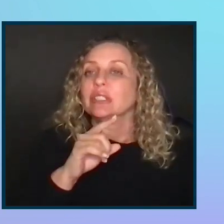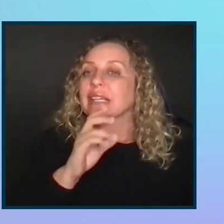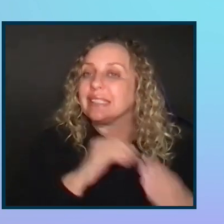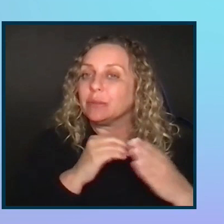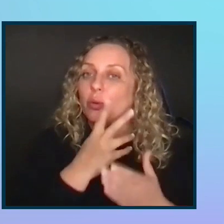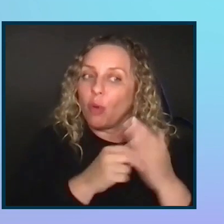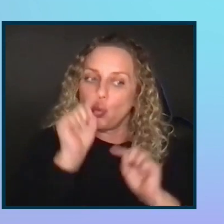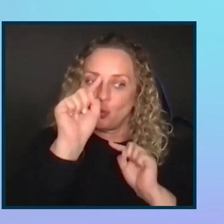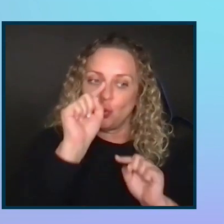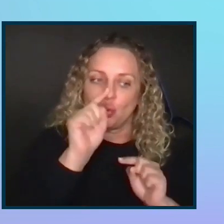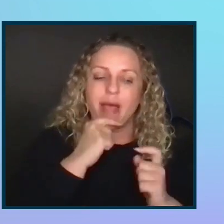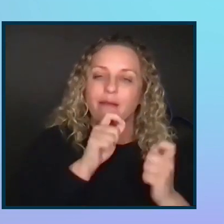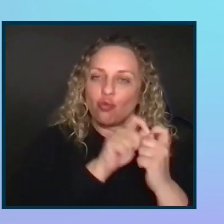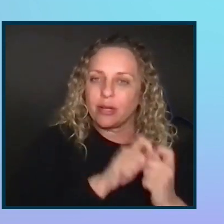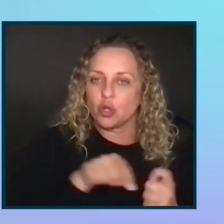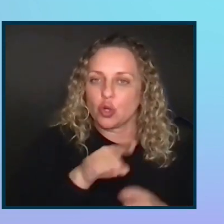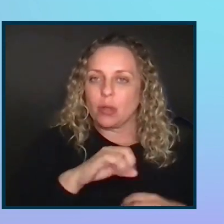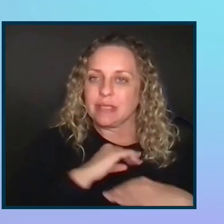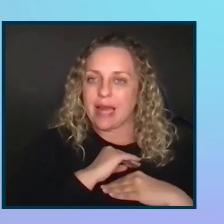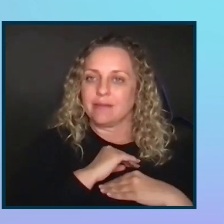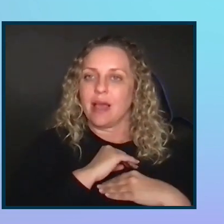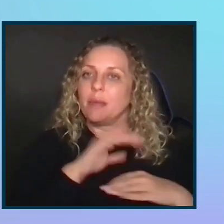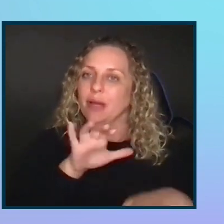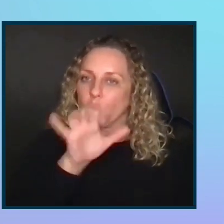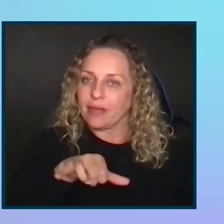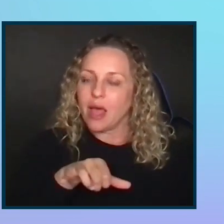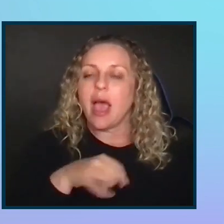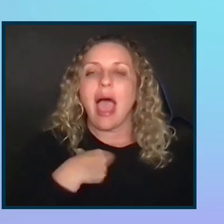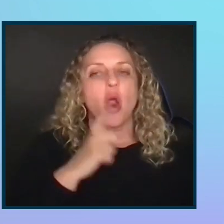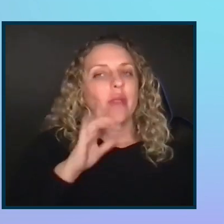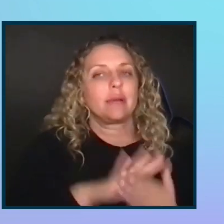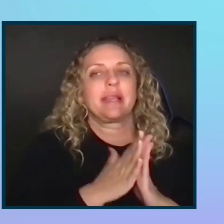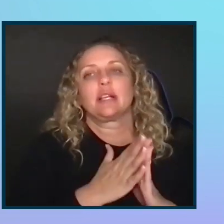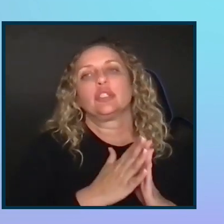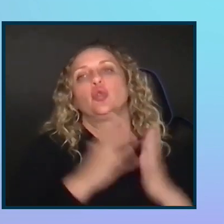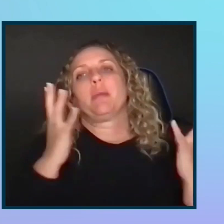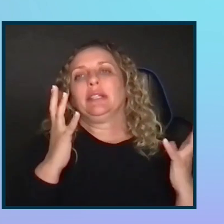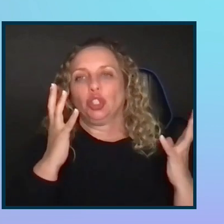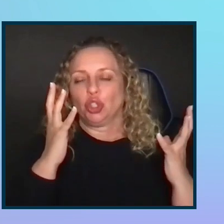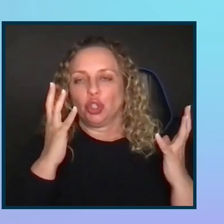Like there's criterion that you are satisfying by doing that. I don't think it becomes too much,